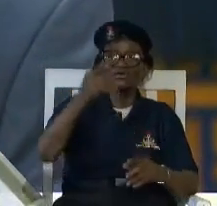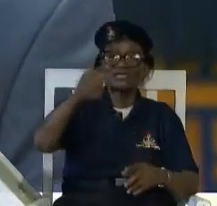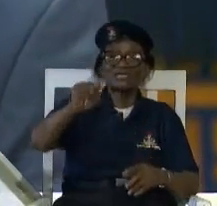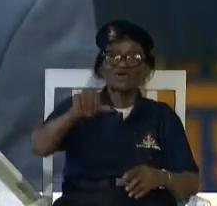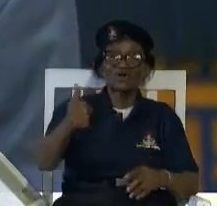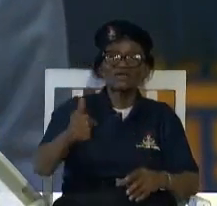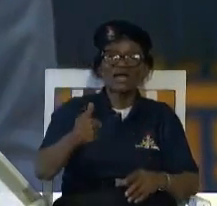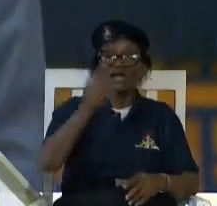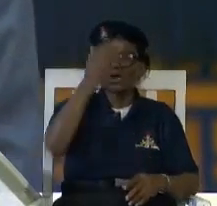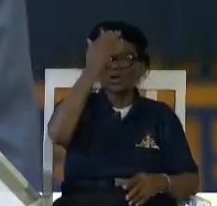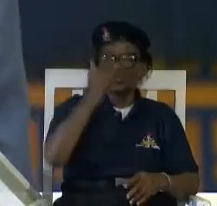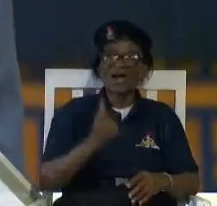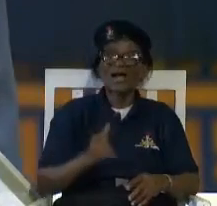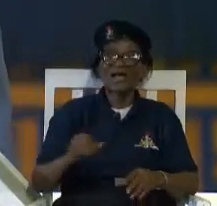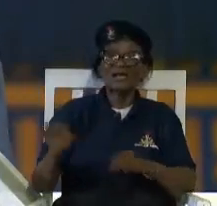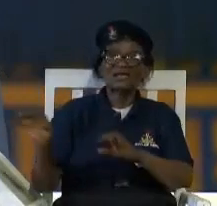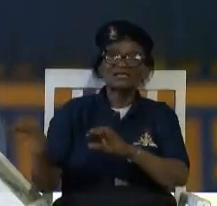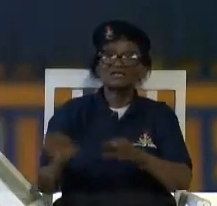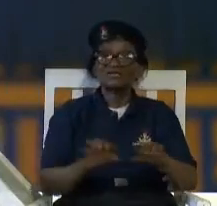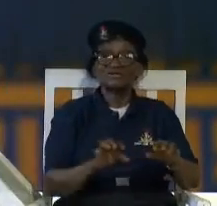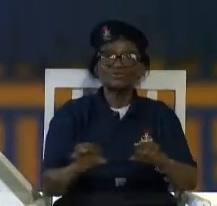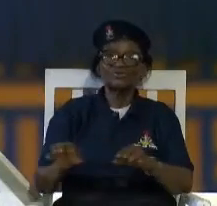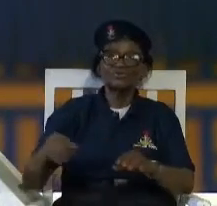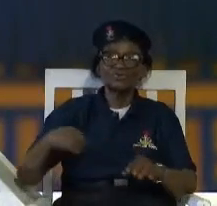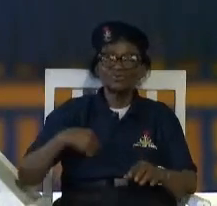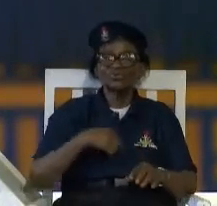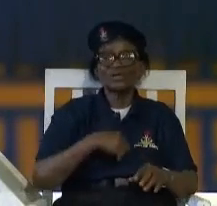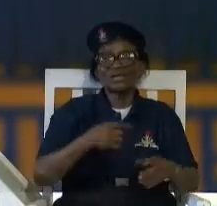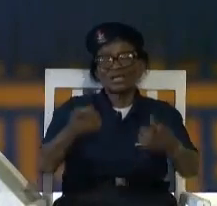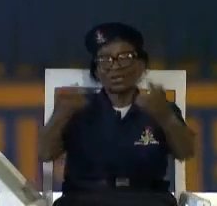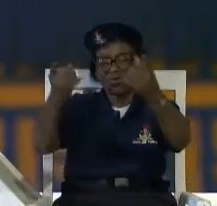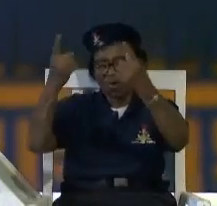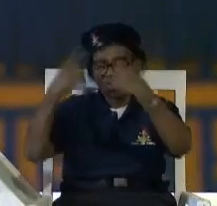why do we come to conventions?